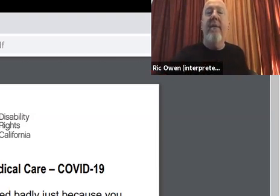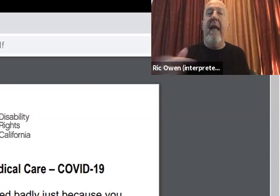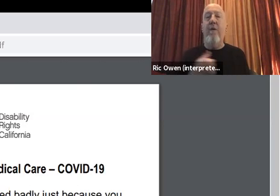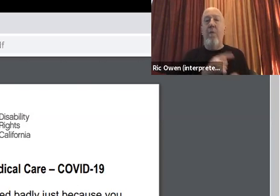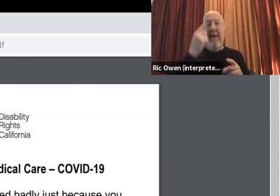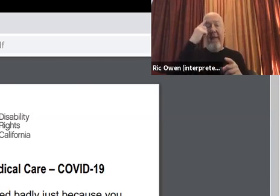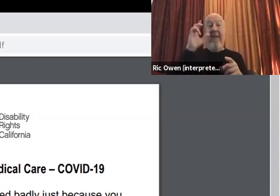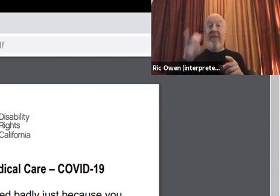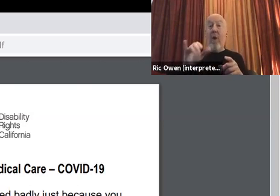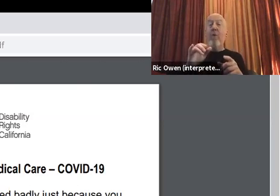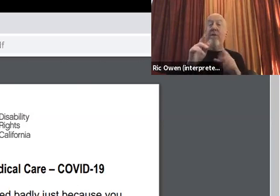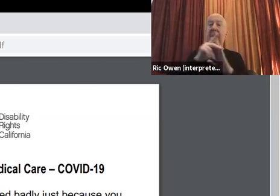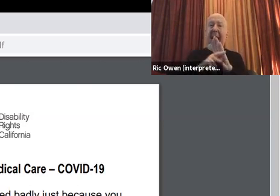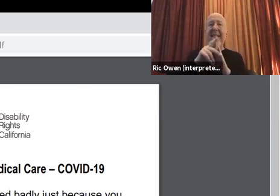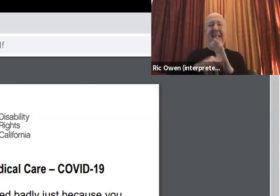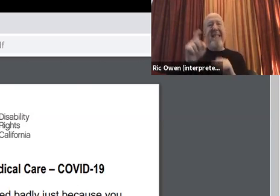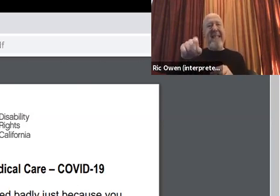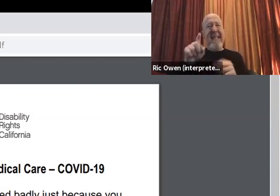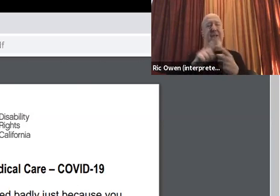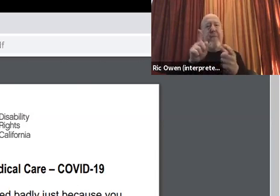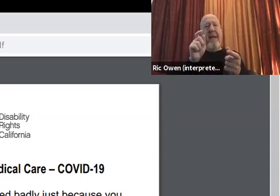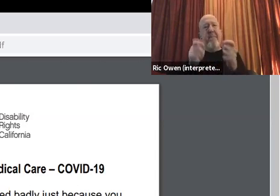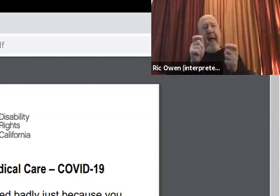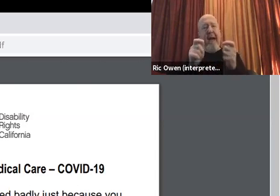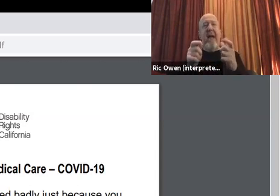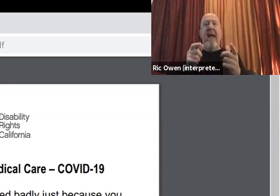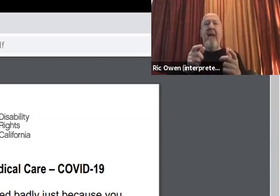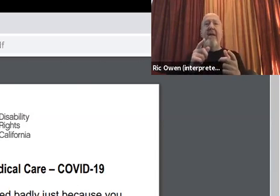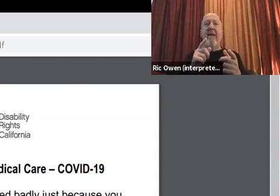those policies need to be modified when needed for disability.